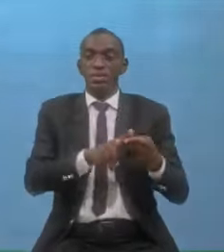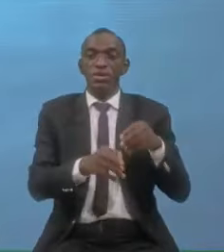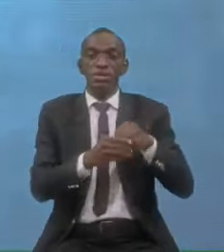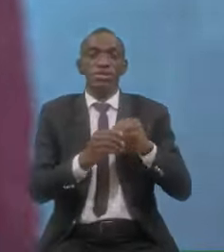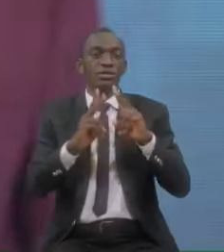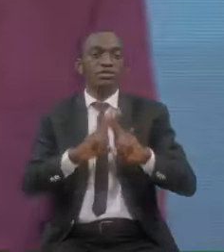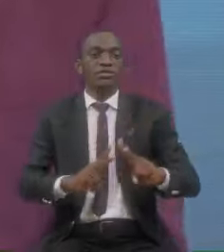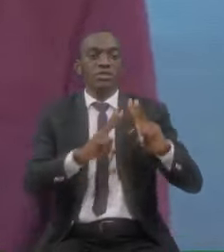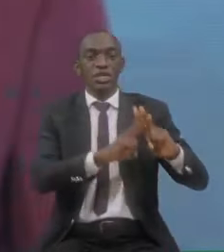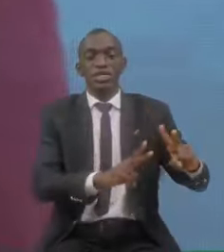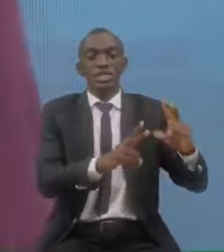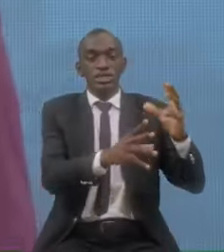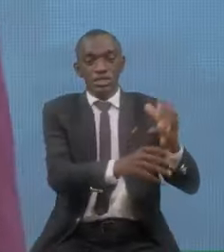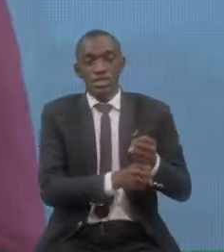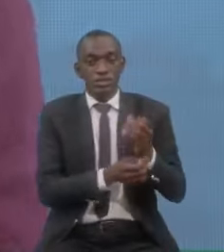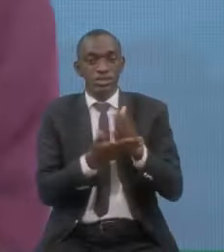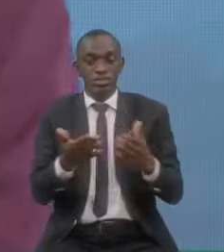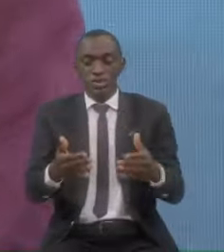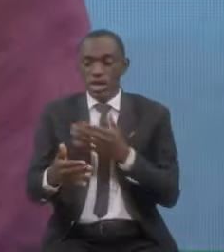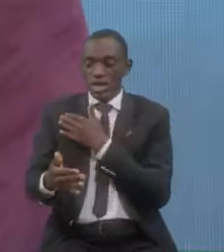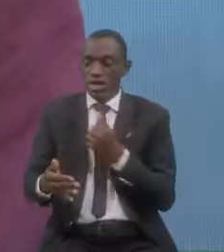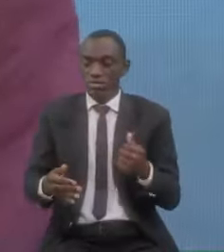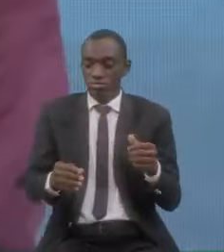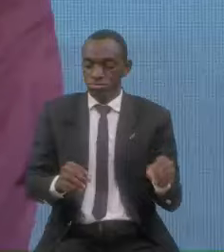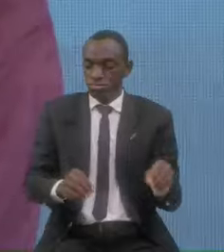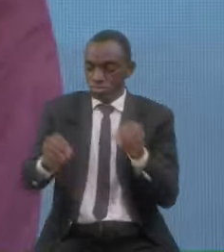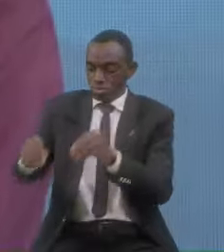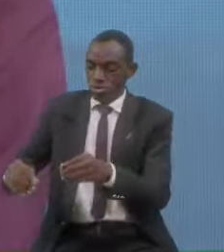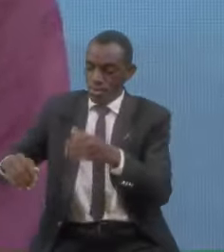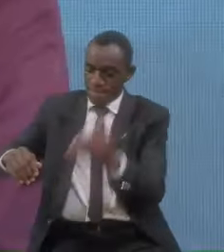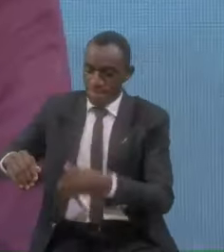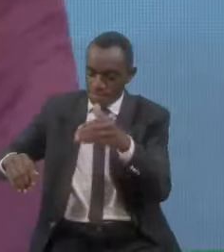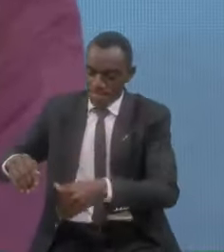something and bury at the pulpit